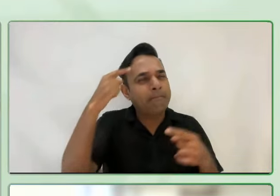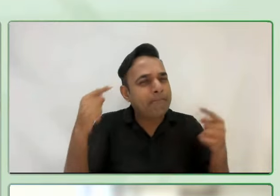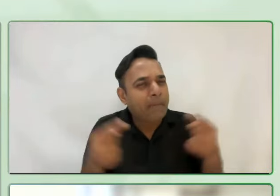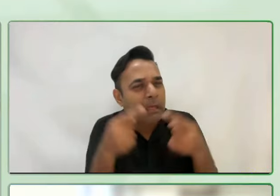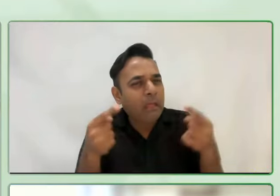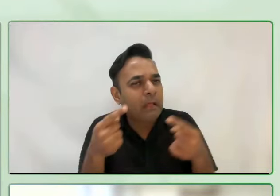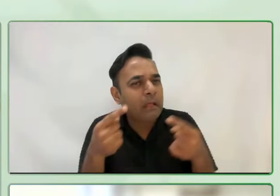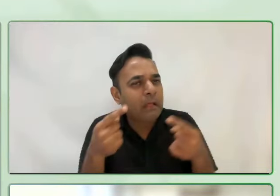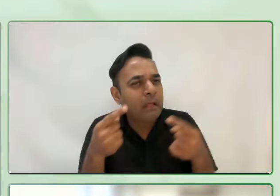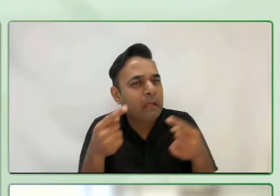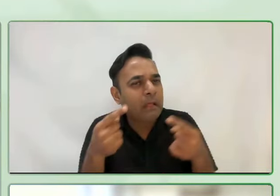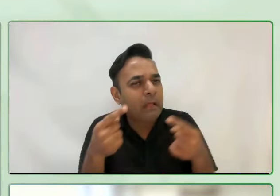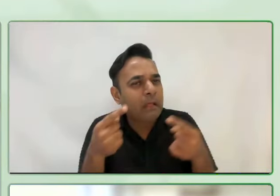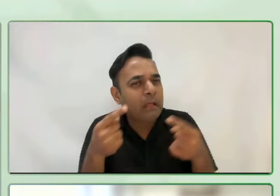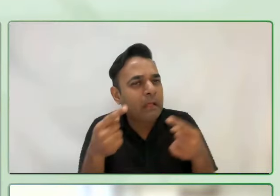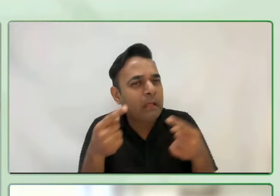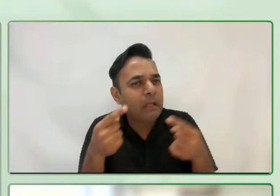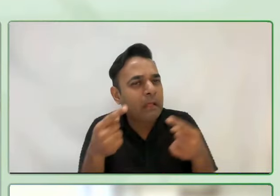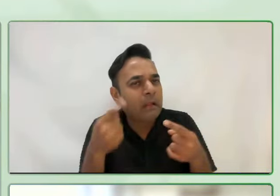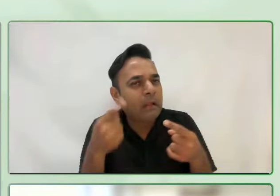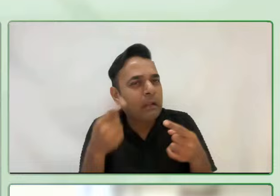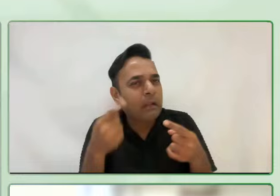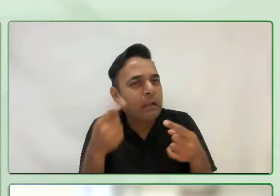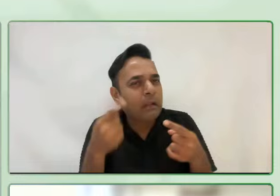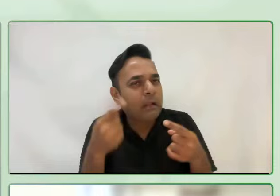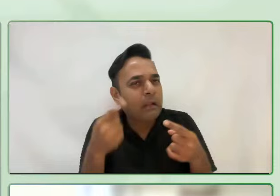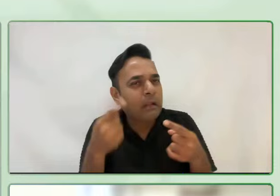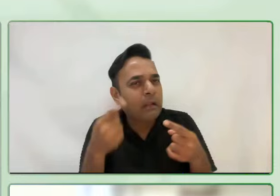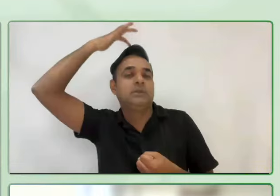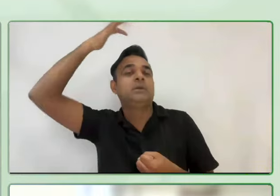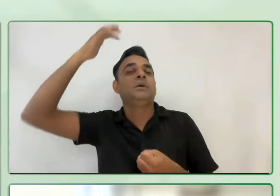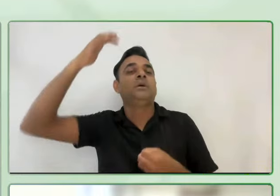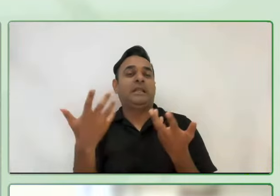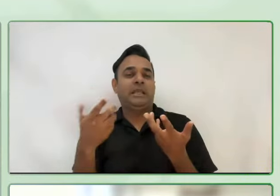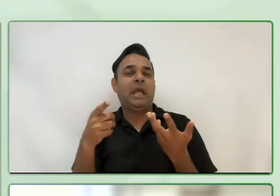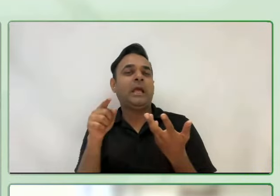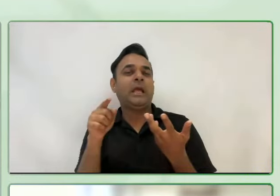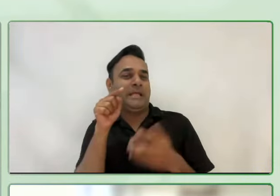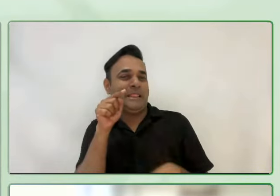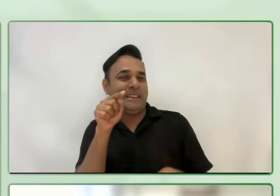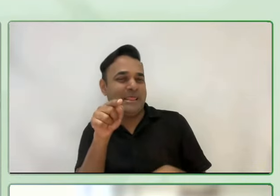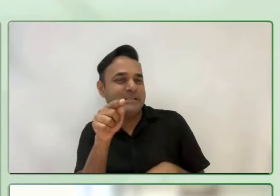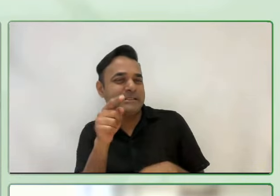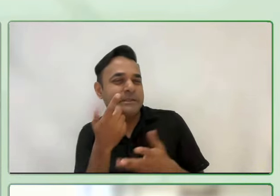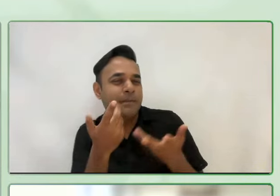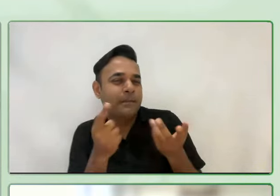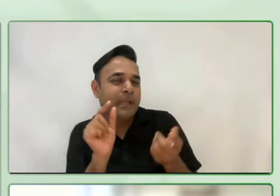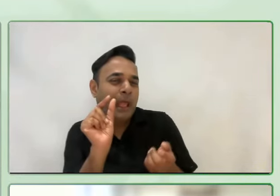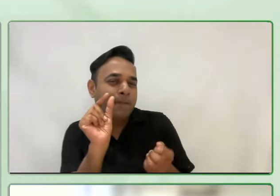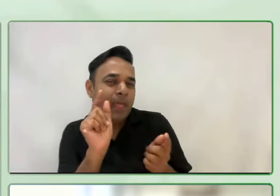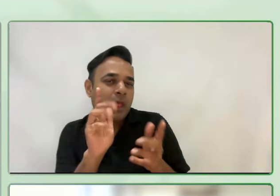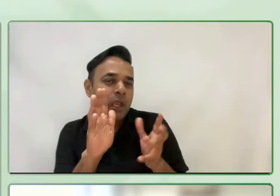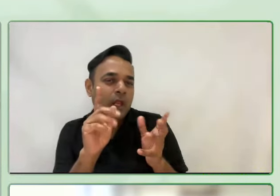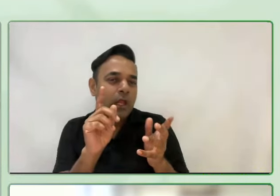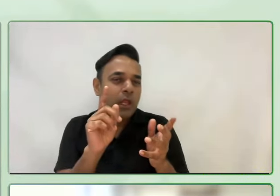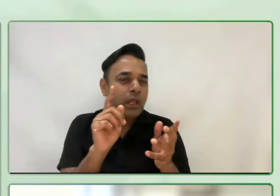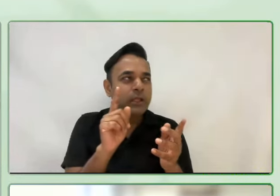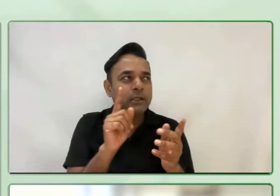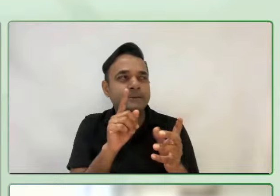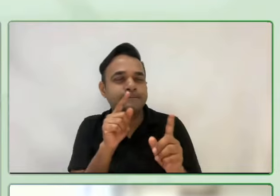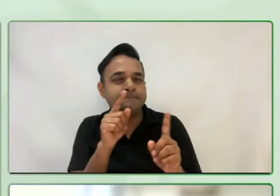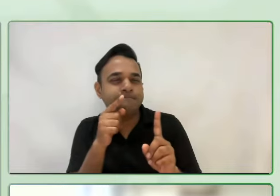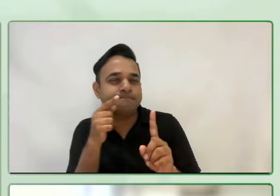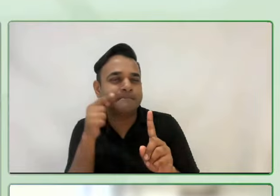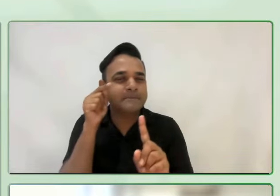respond quickly. And what I found fascinating was I couldn't get any calculation of how much management time